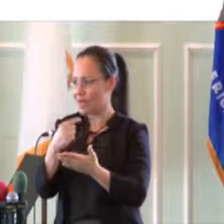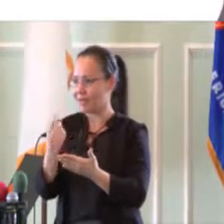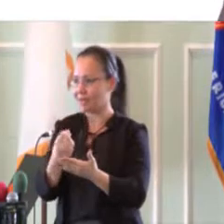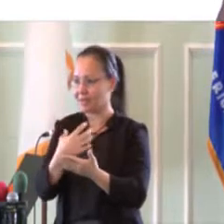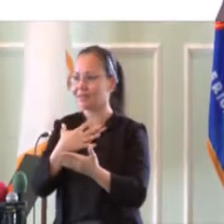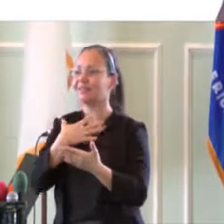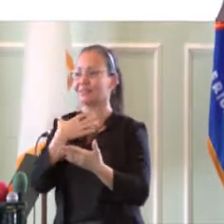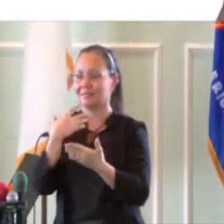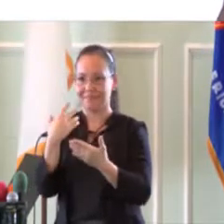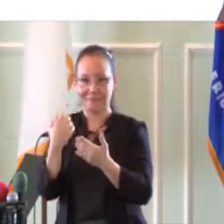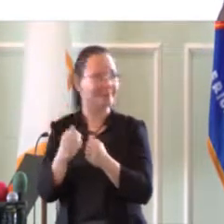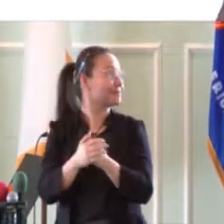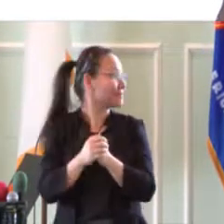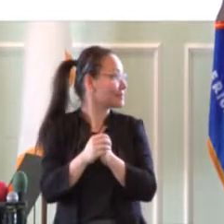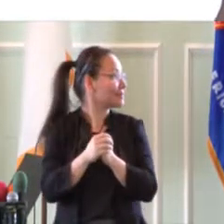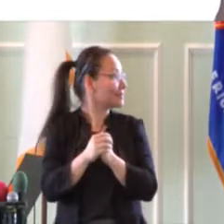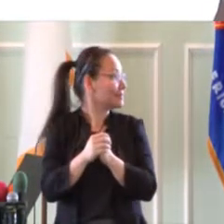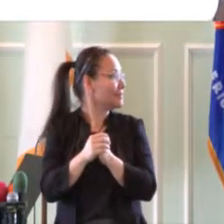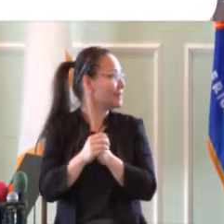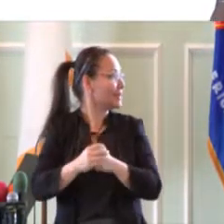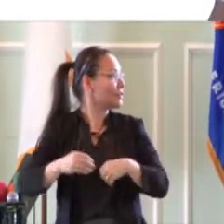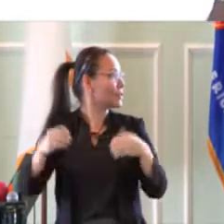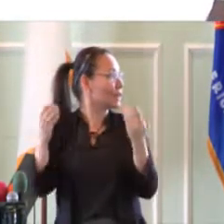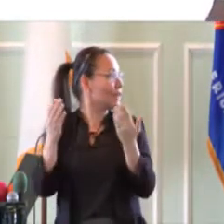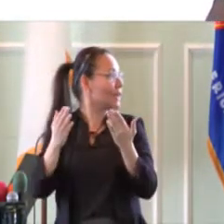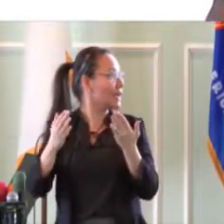so here is all my